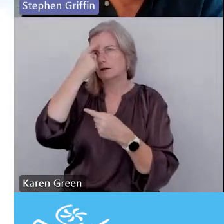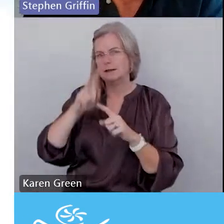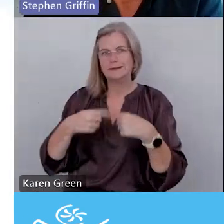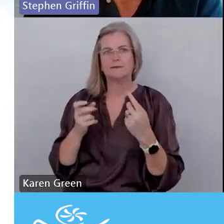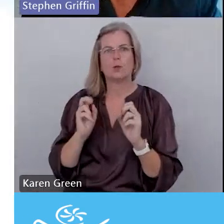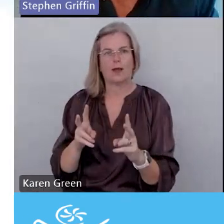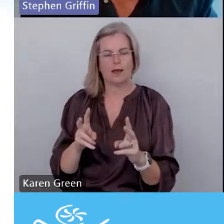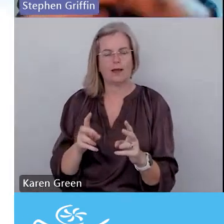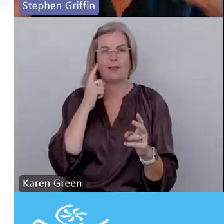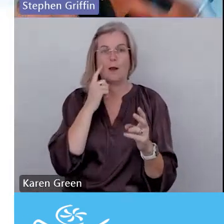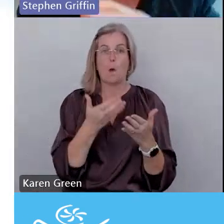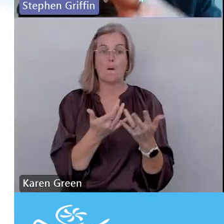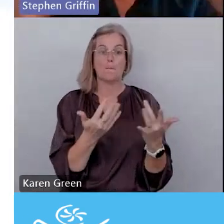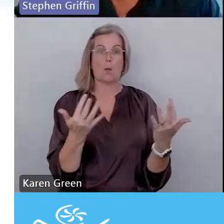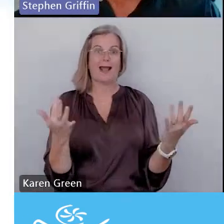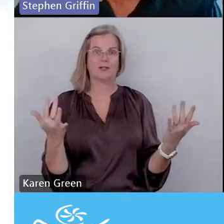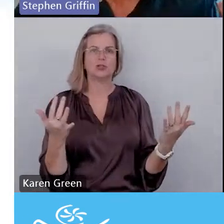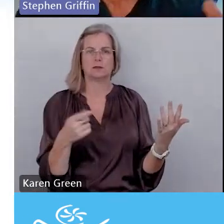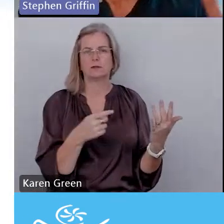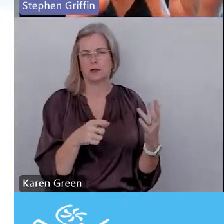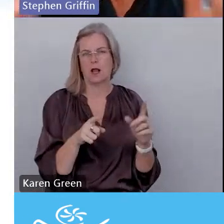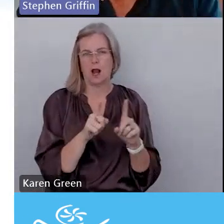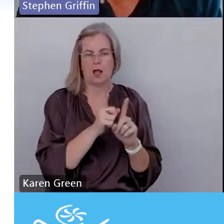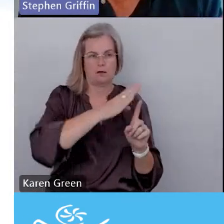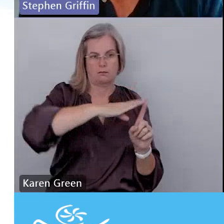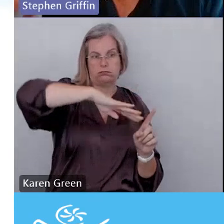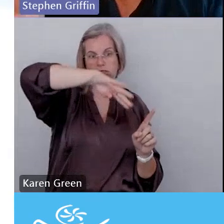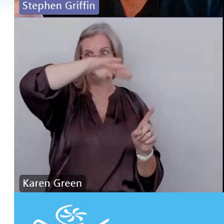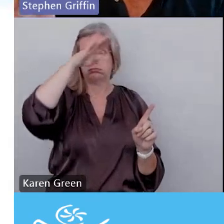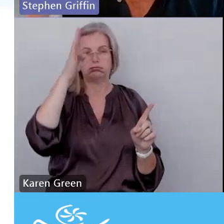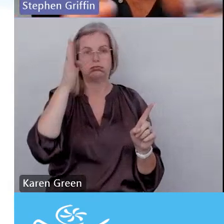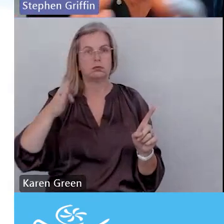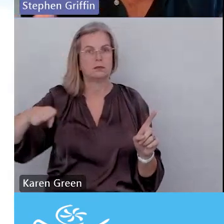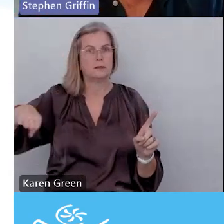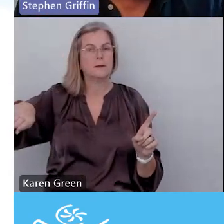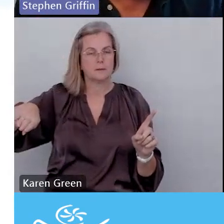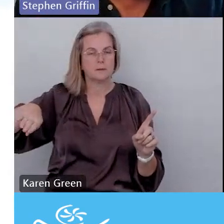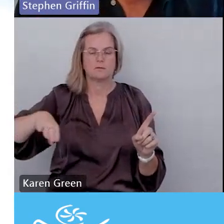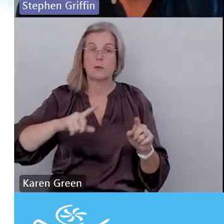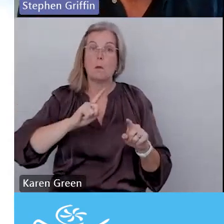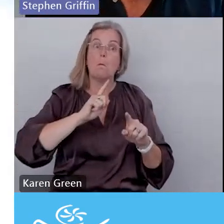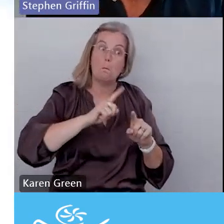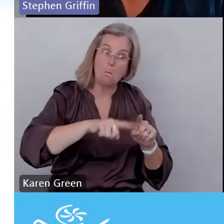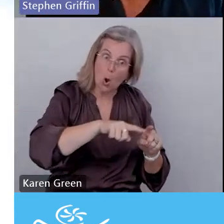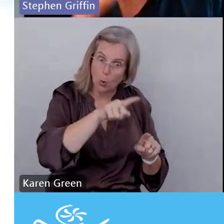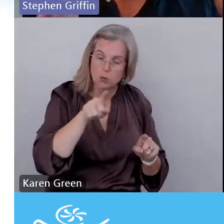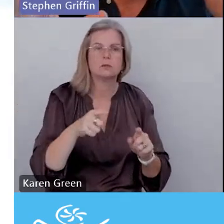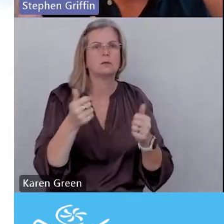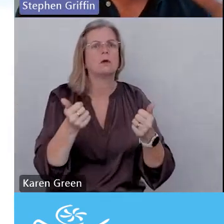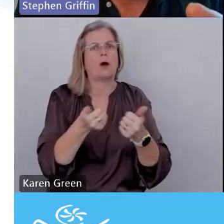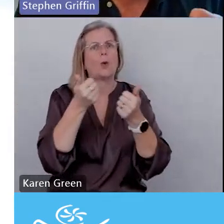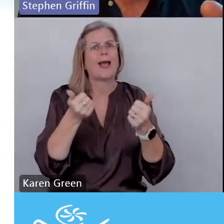population as a sort of normal, just a bell-shaped curve, where most people are doing okay in the sense that they